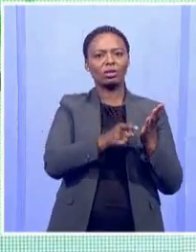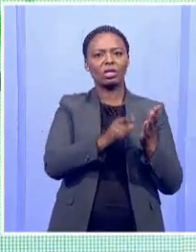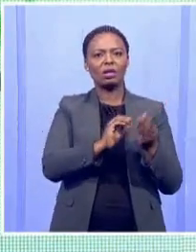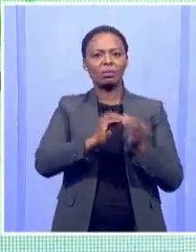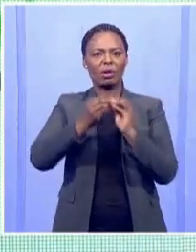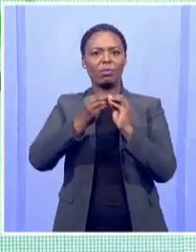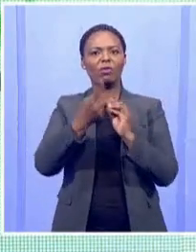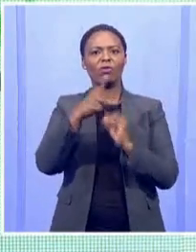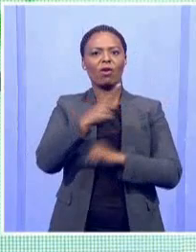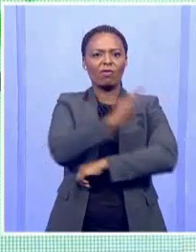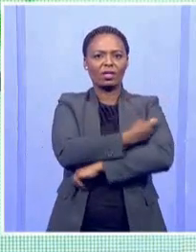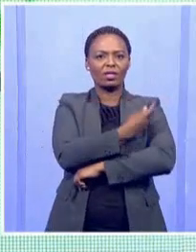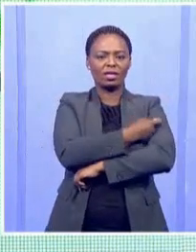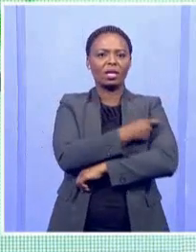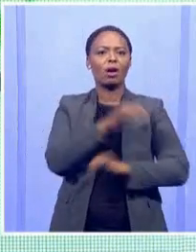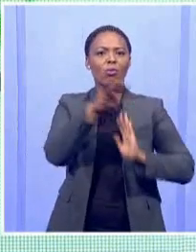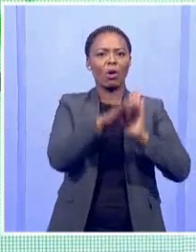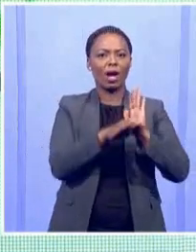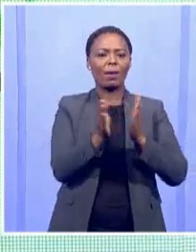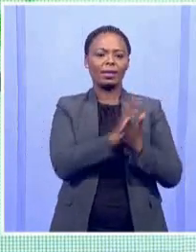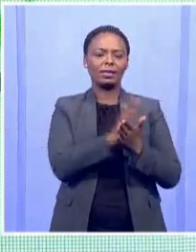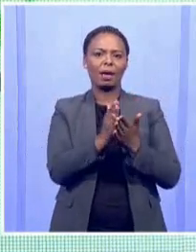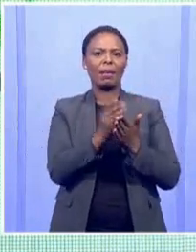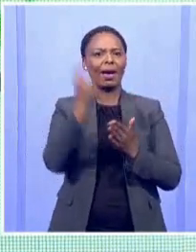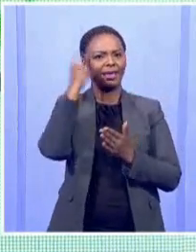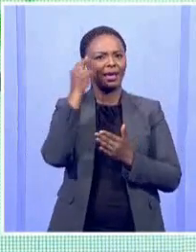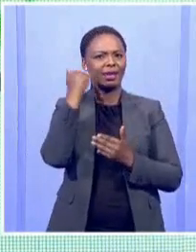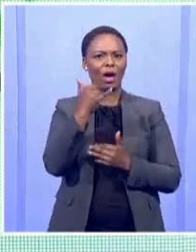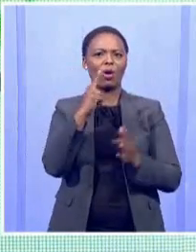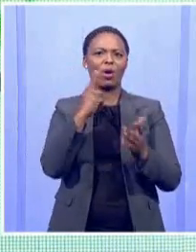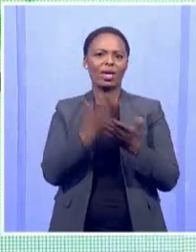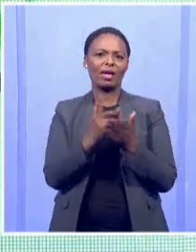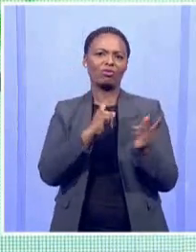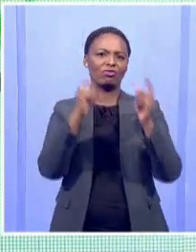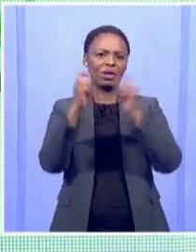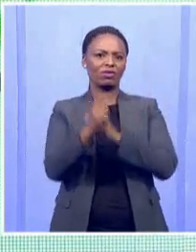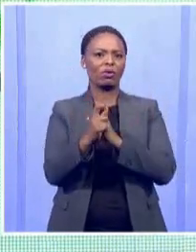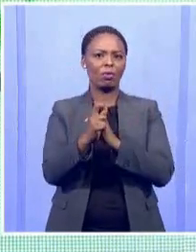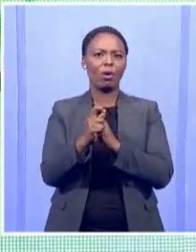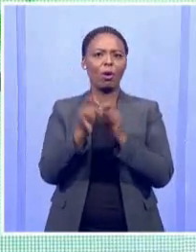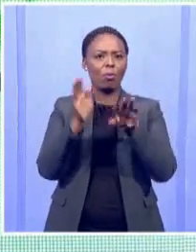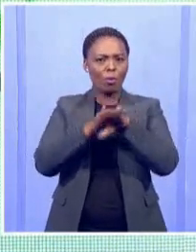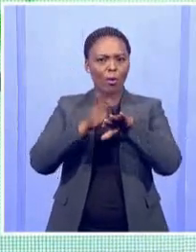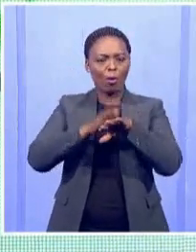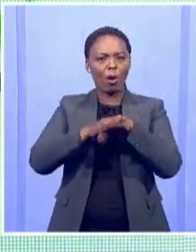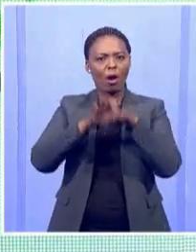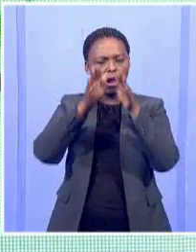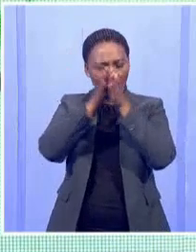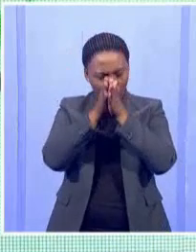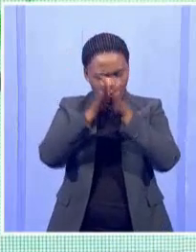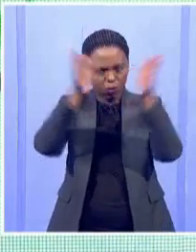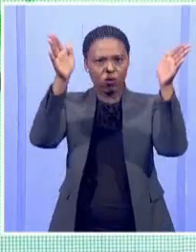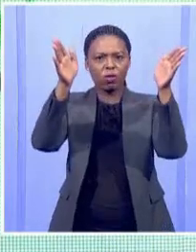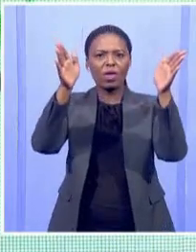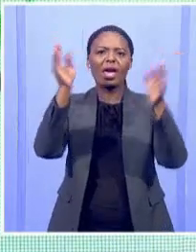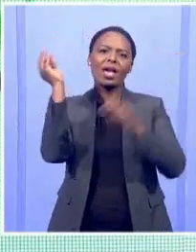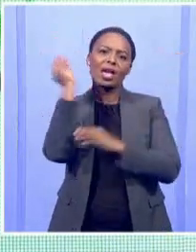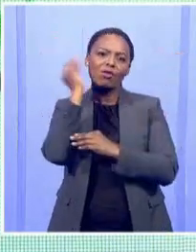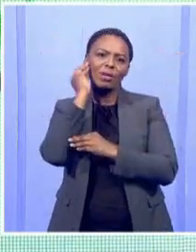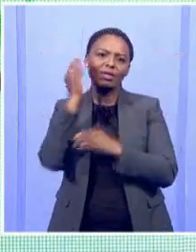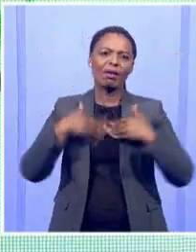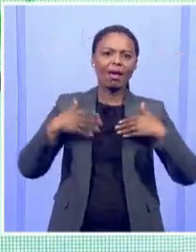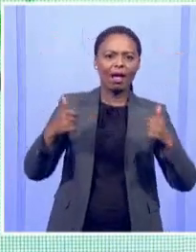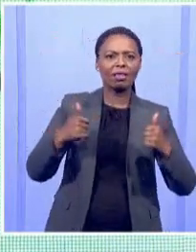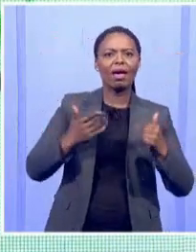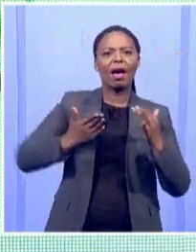for the vaccination program, can be transformed into a more broader health information system, so